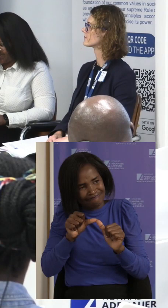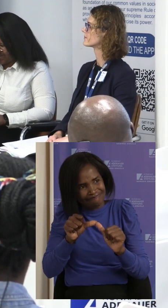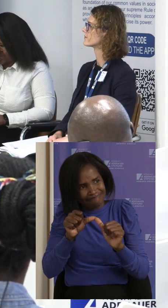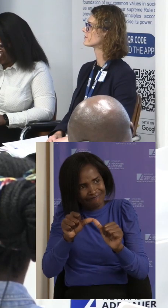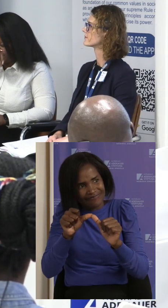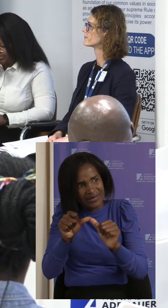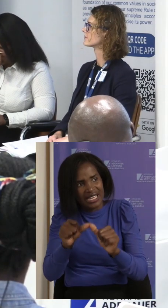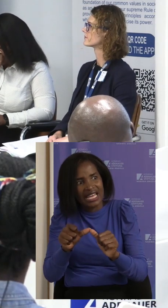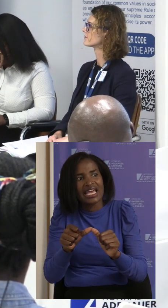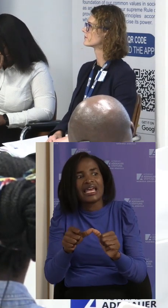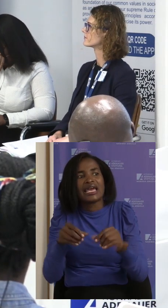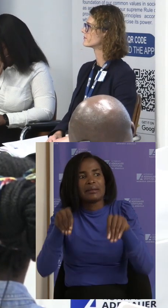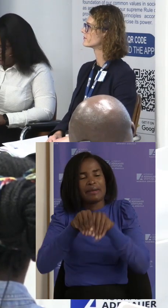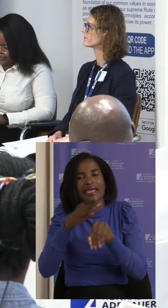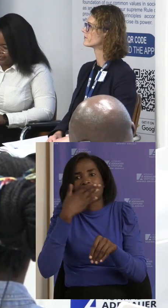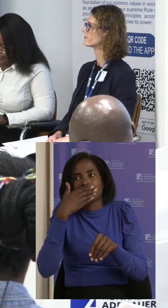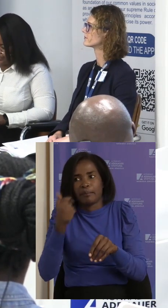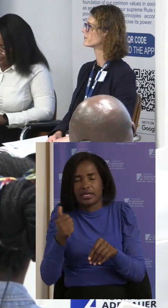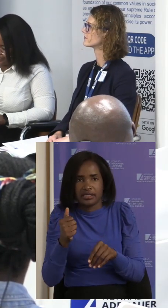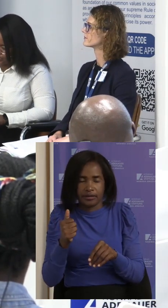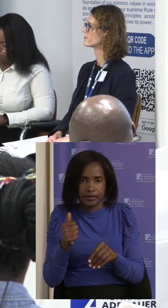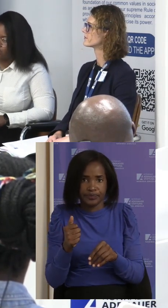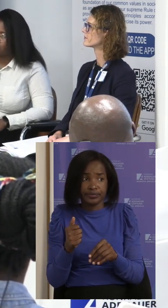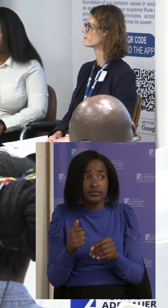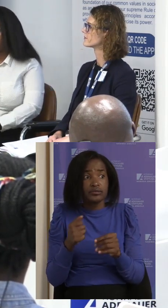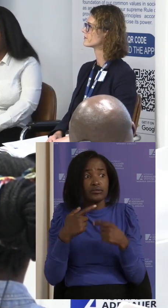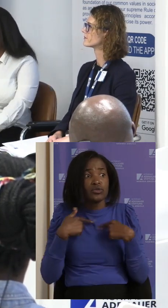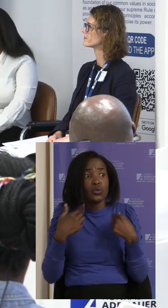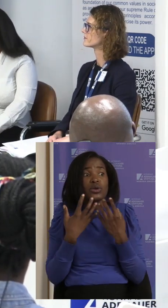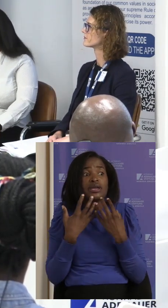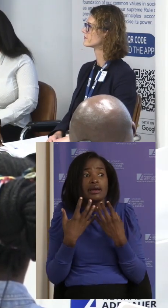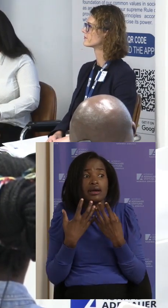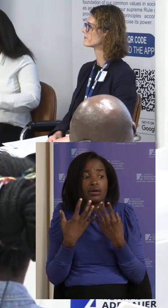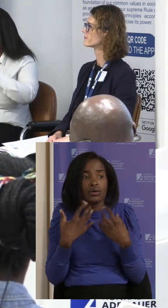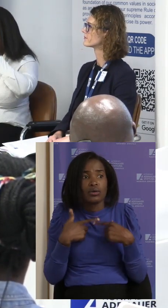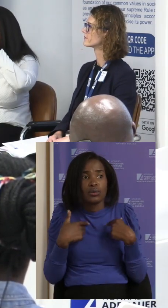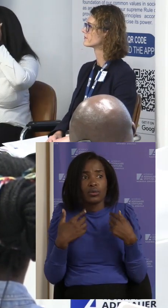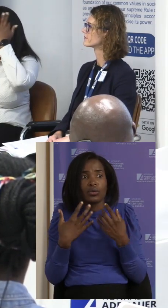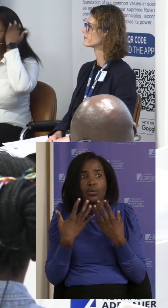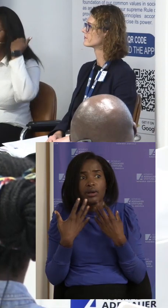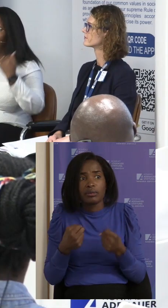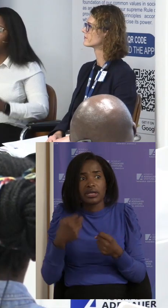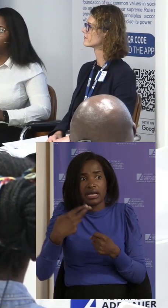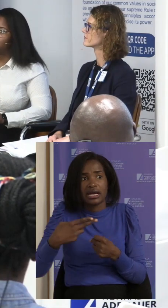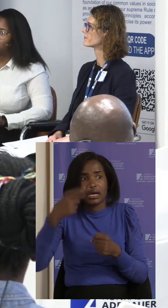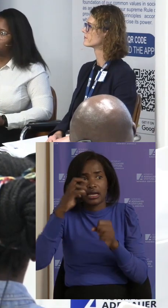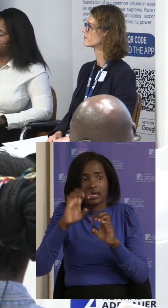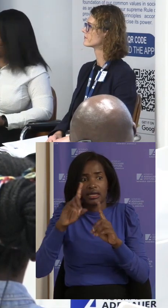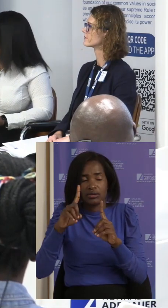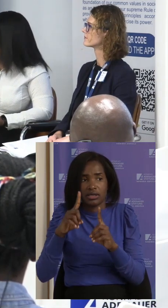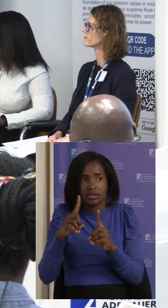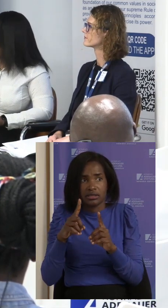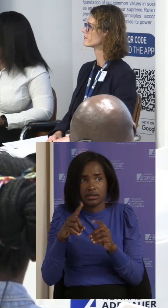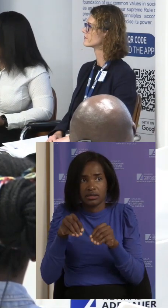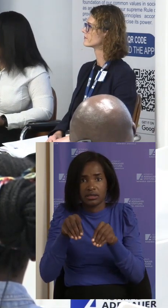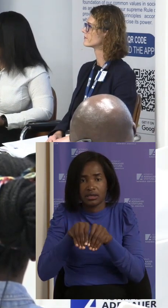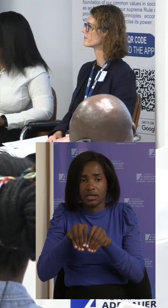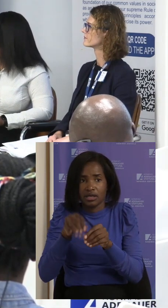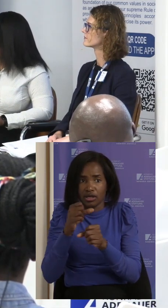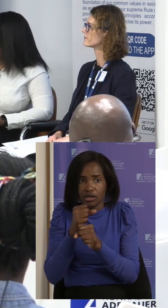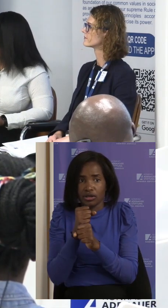make the best of it. And we really appreciate what the higher education sector has done in